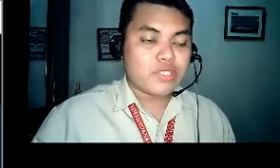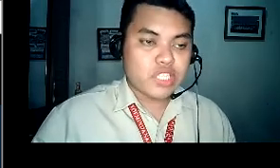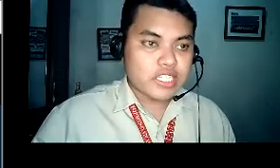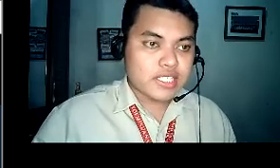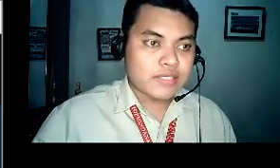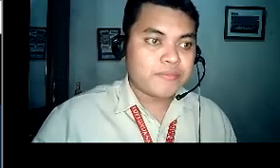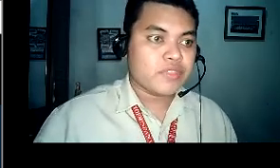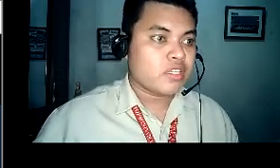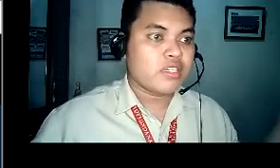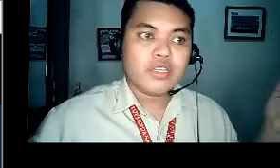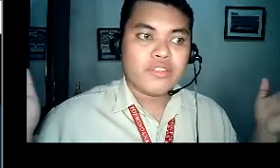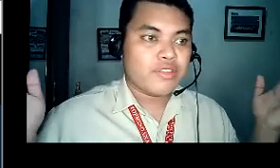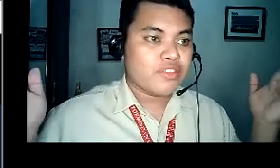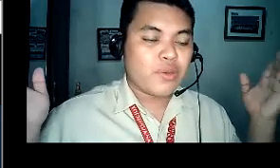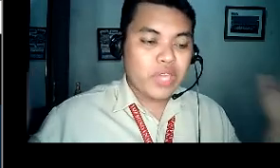different languages